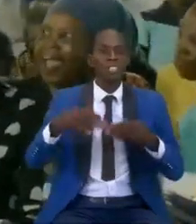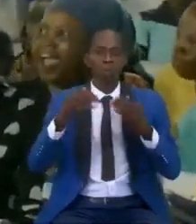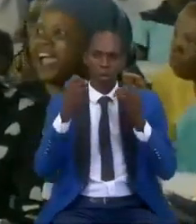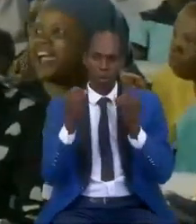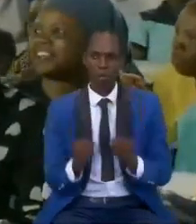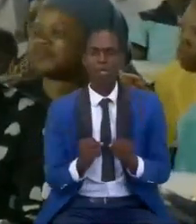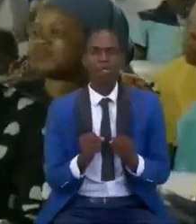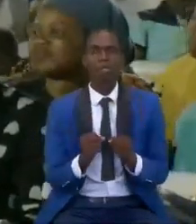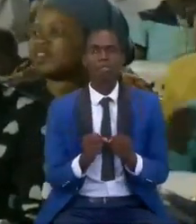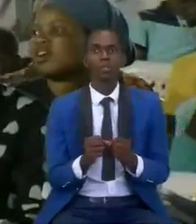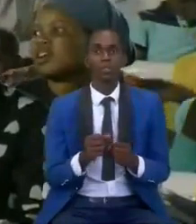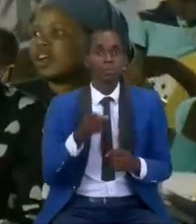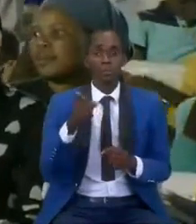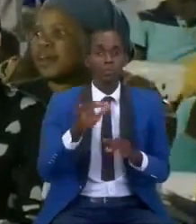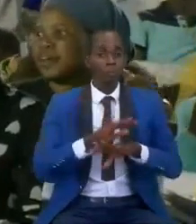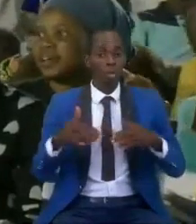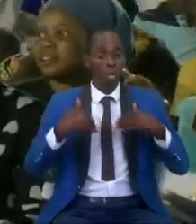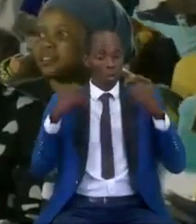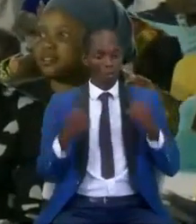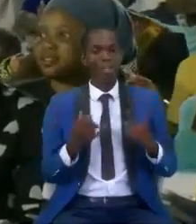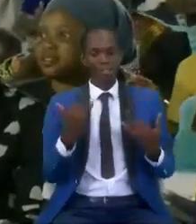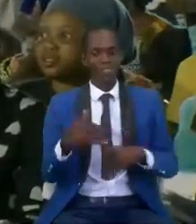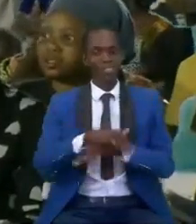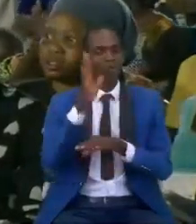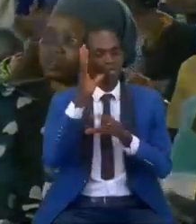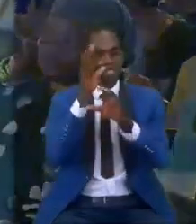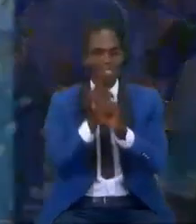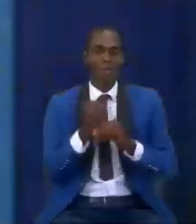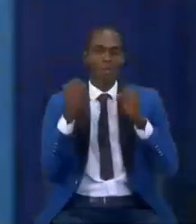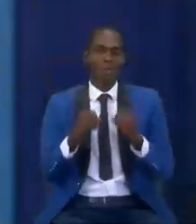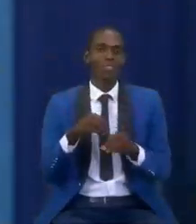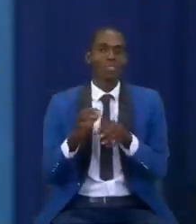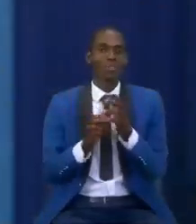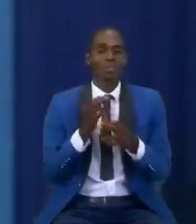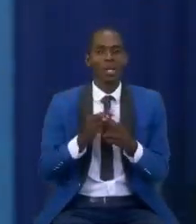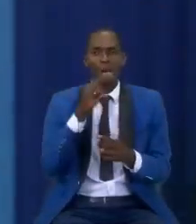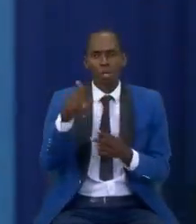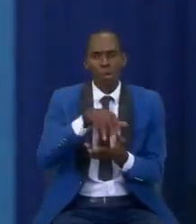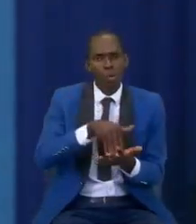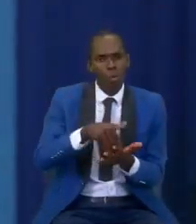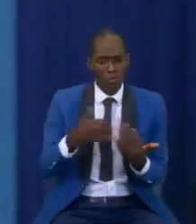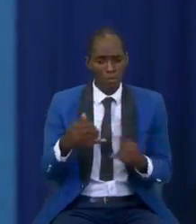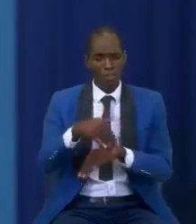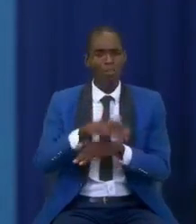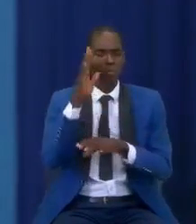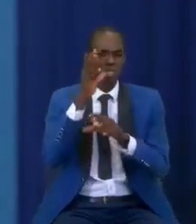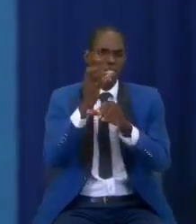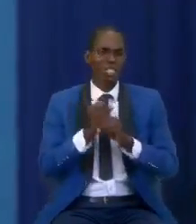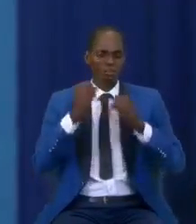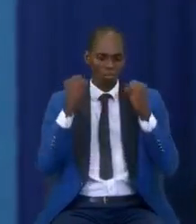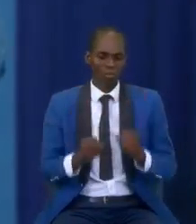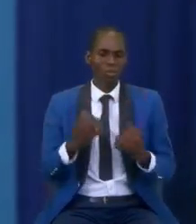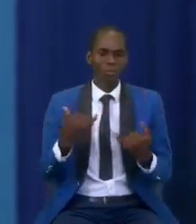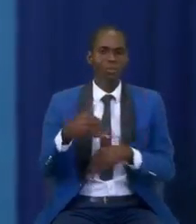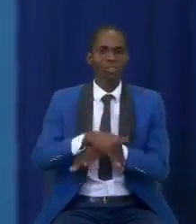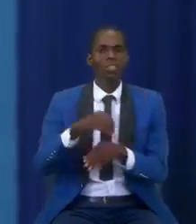You're weak, you're having power tonight. You're feeble, you're having power tonight. And you're shaking to the very foundation of your